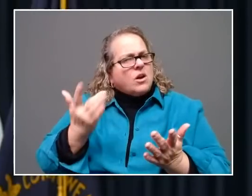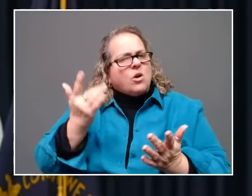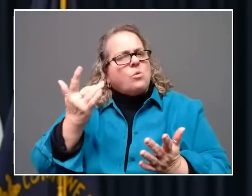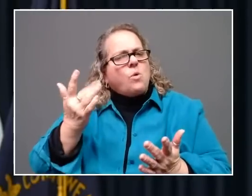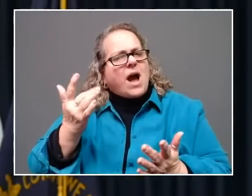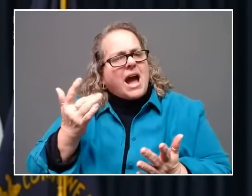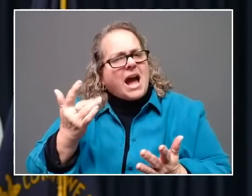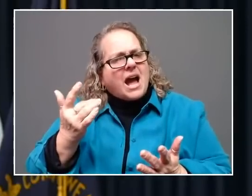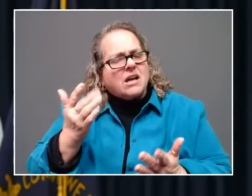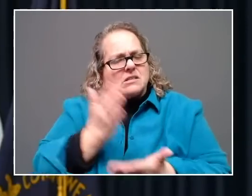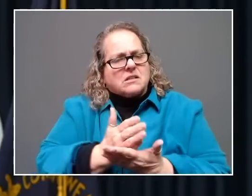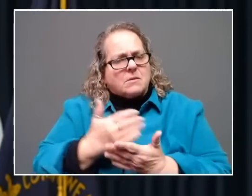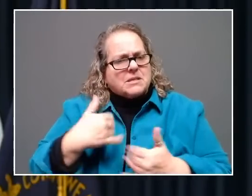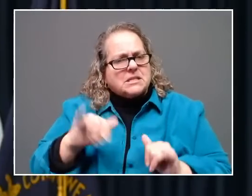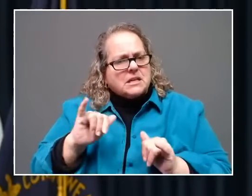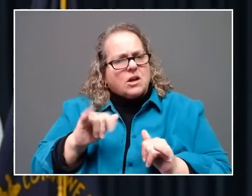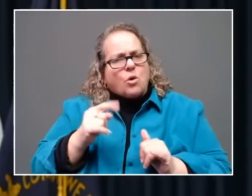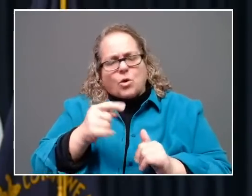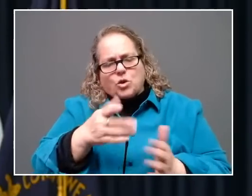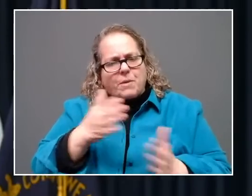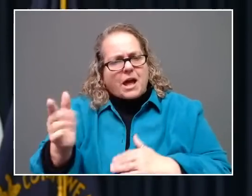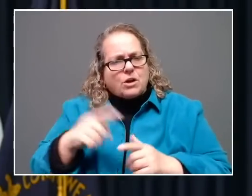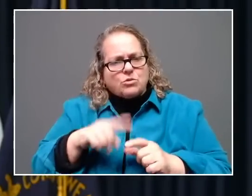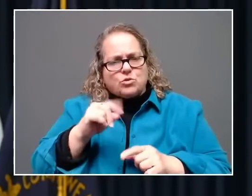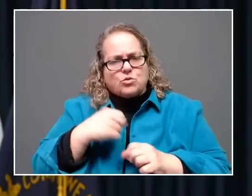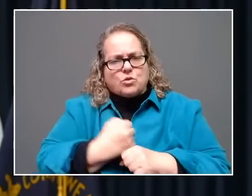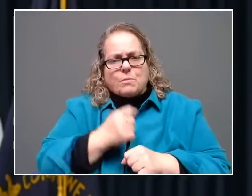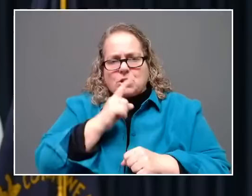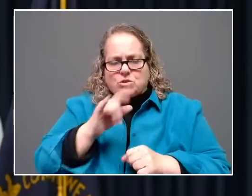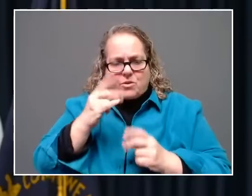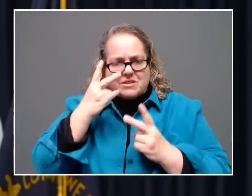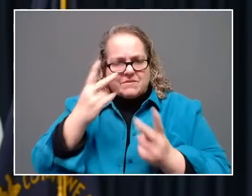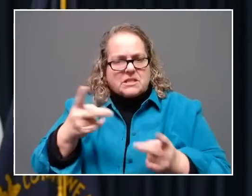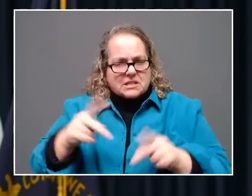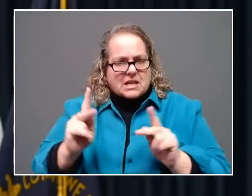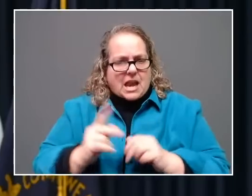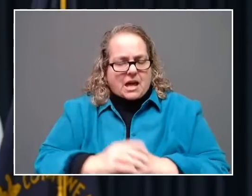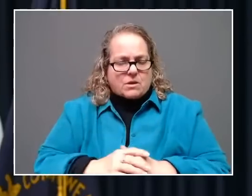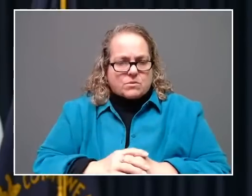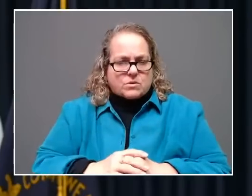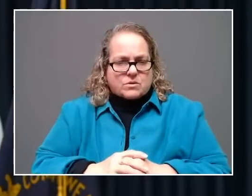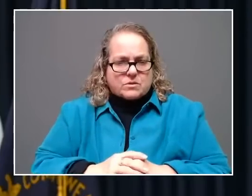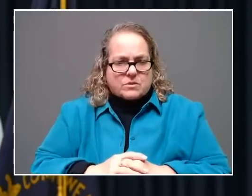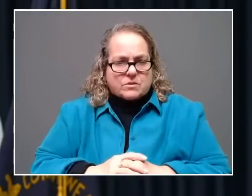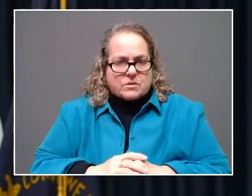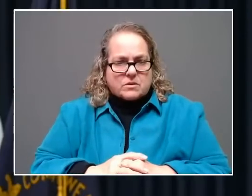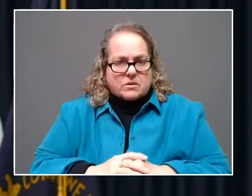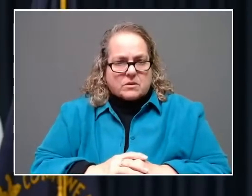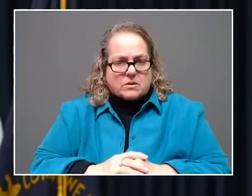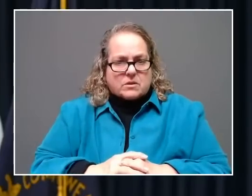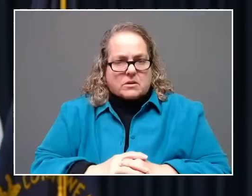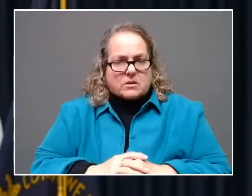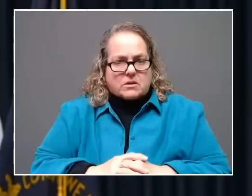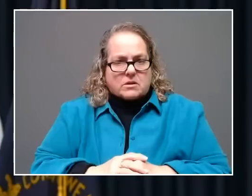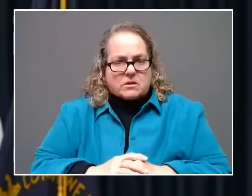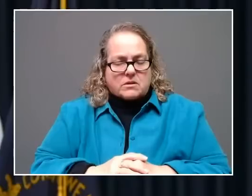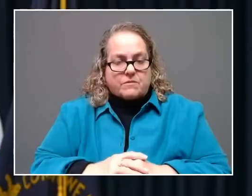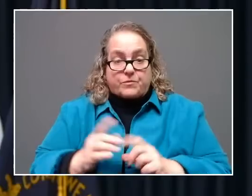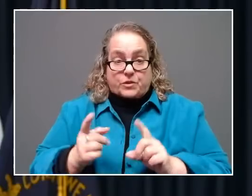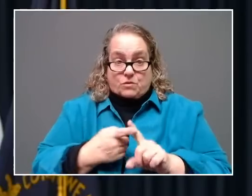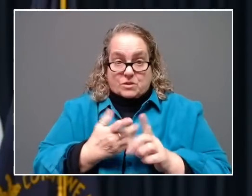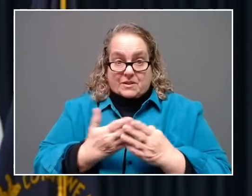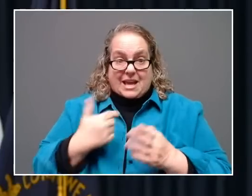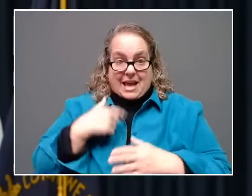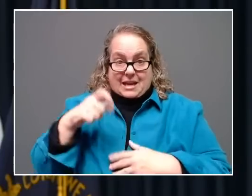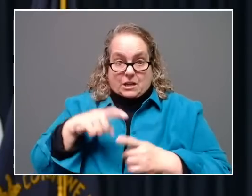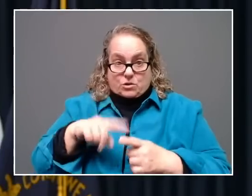and what you plan to do to make sure those visits are allowed to resume. Thanks. Well, the first thing I'll need to do is